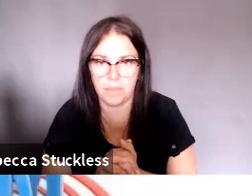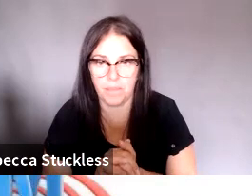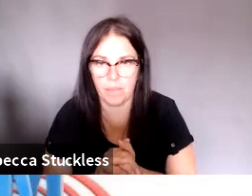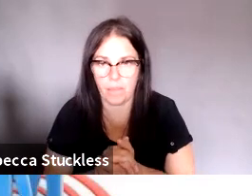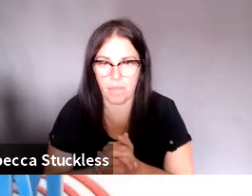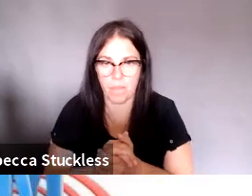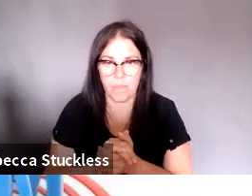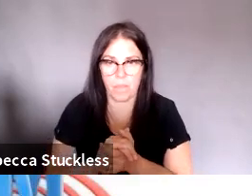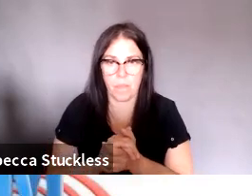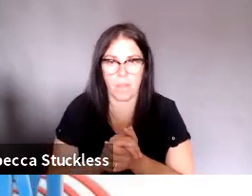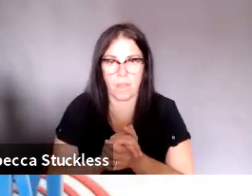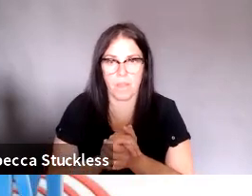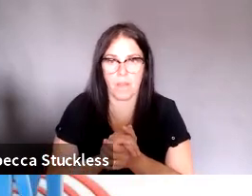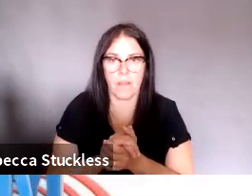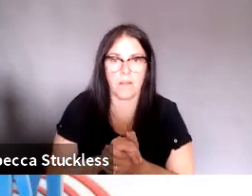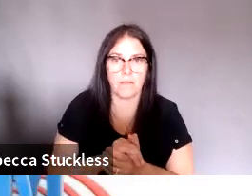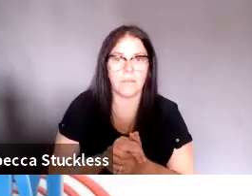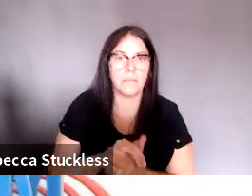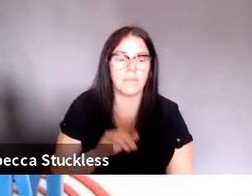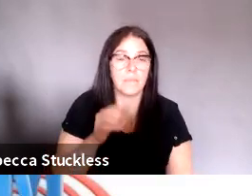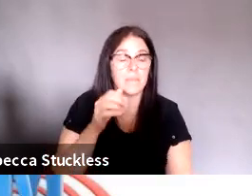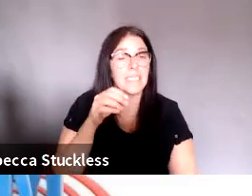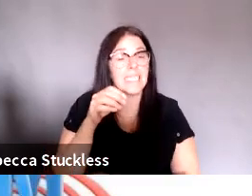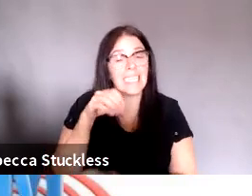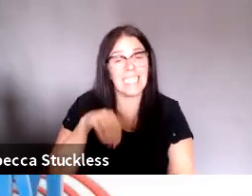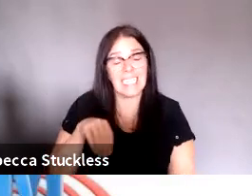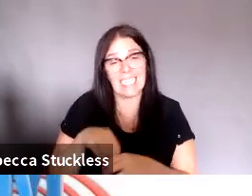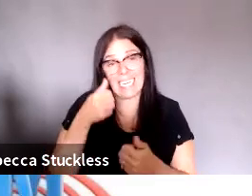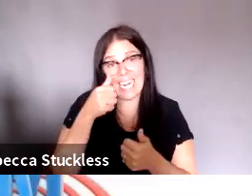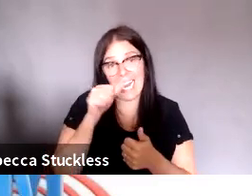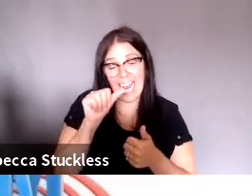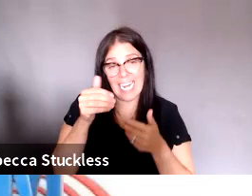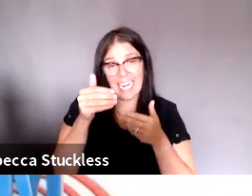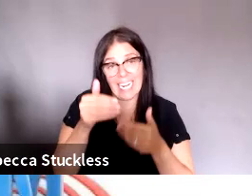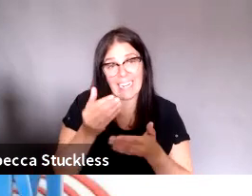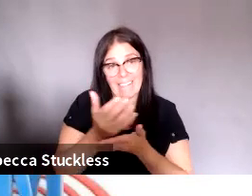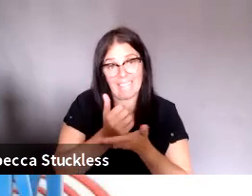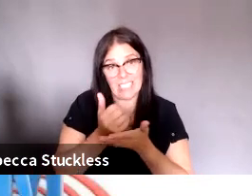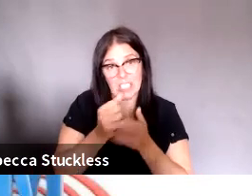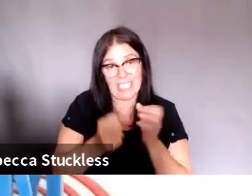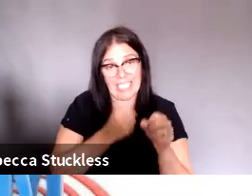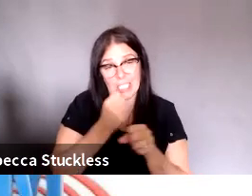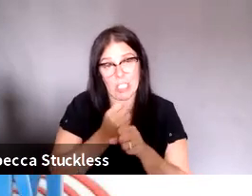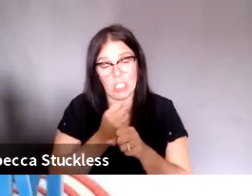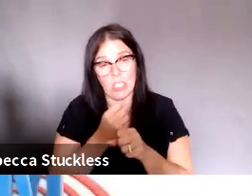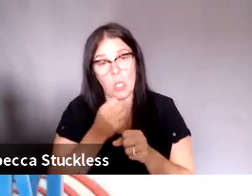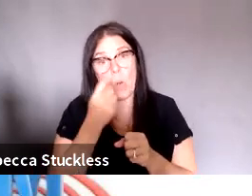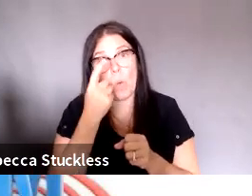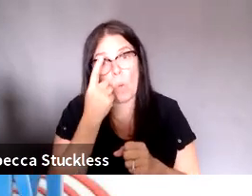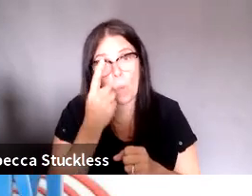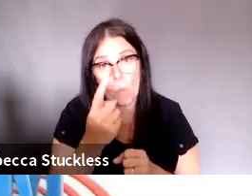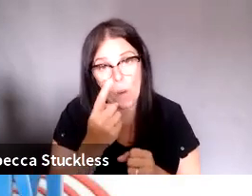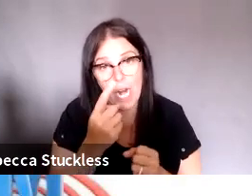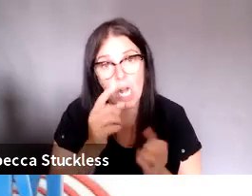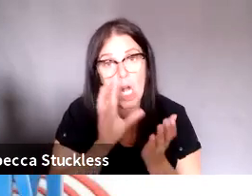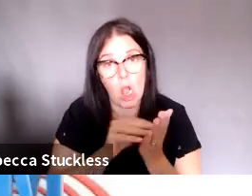In any fiscal year and any time, only one service plan per learner will count toward your learners